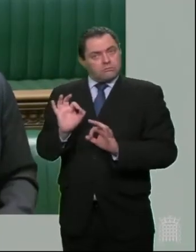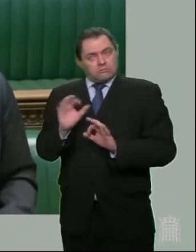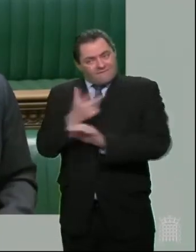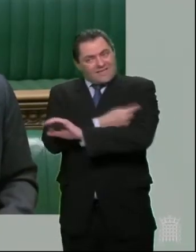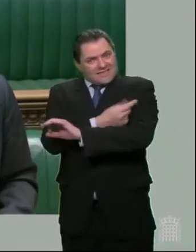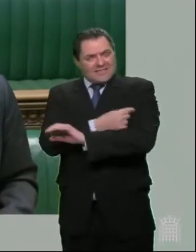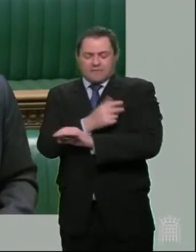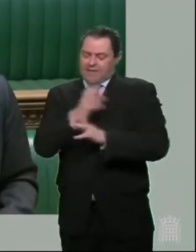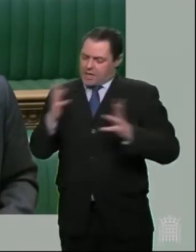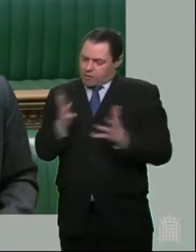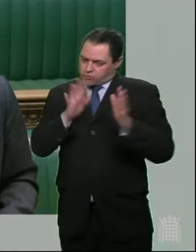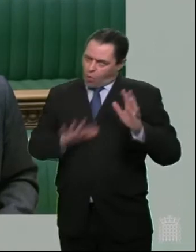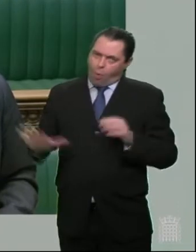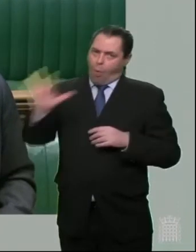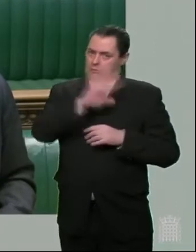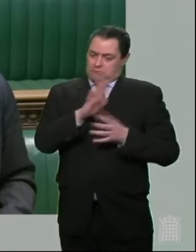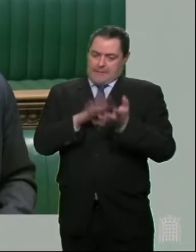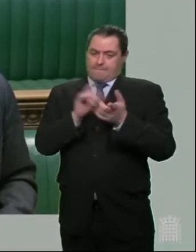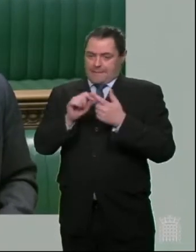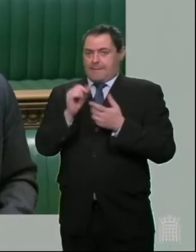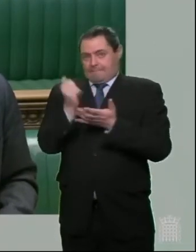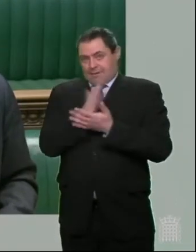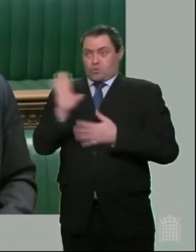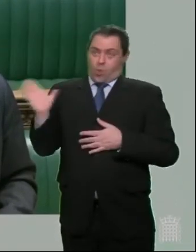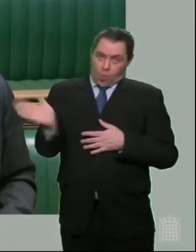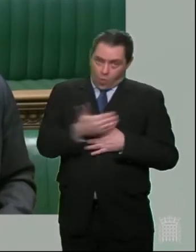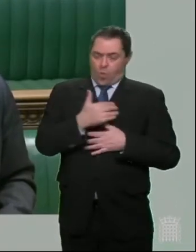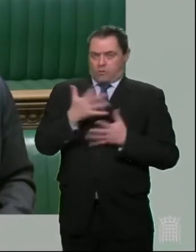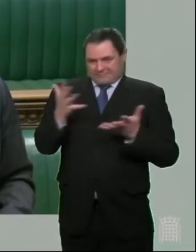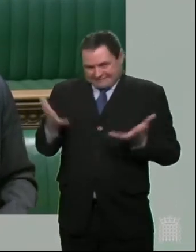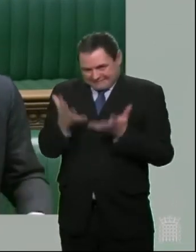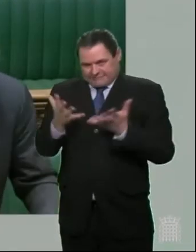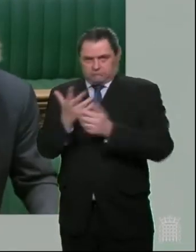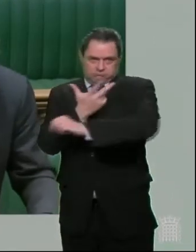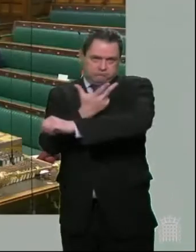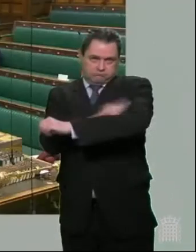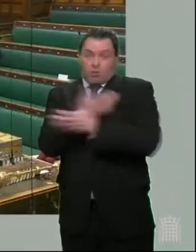members in your constituencies, get your constituents to take up this offer.